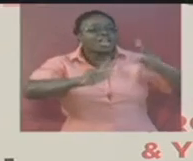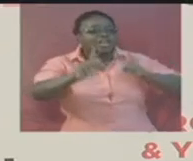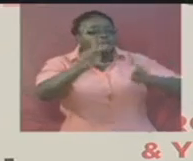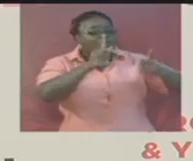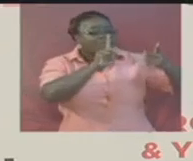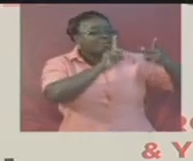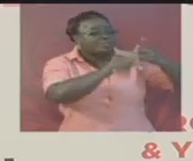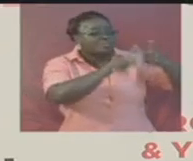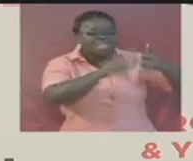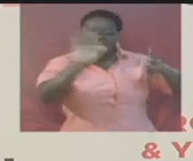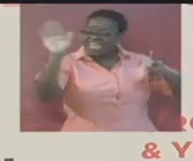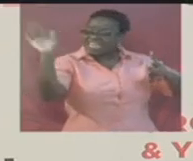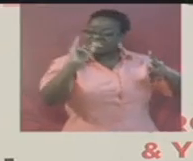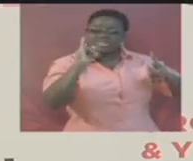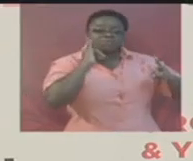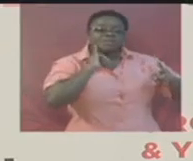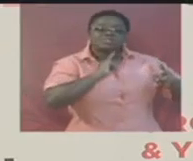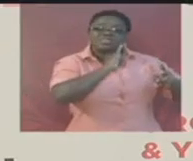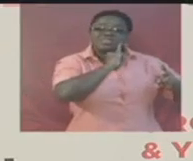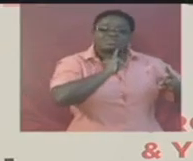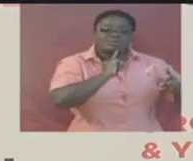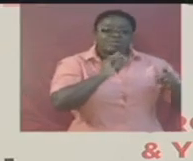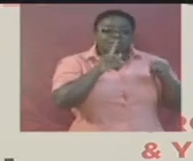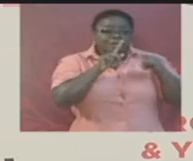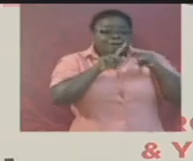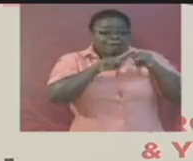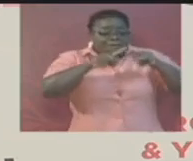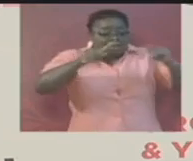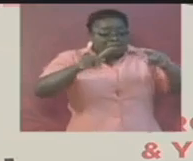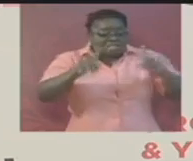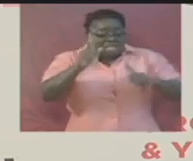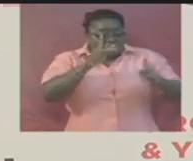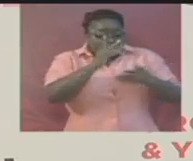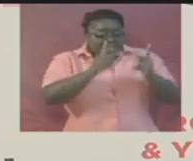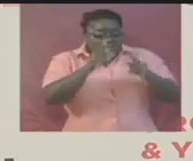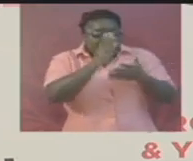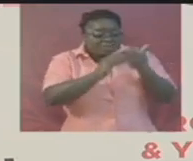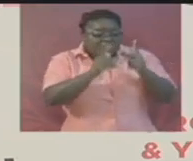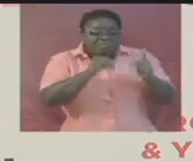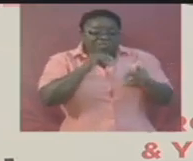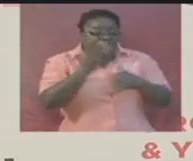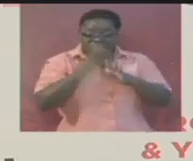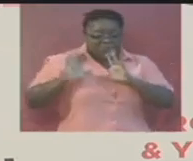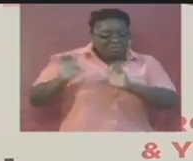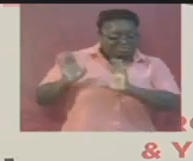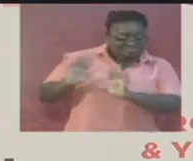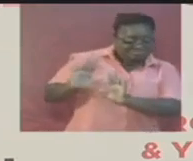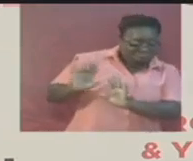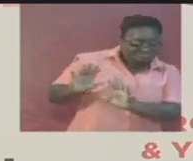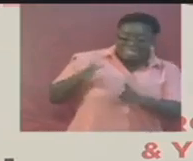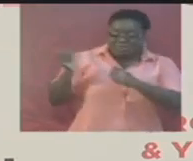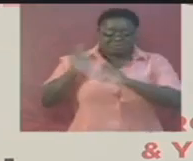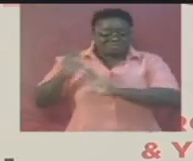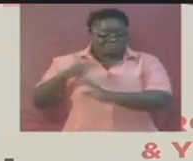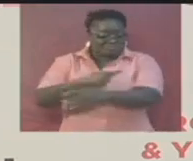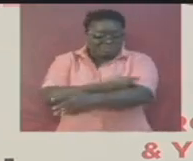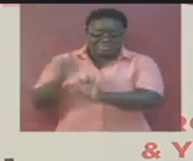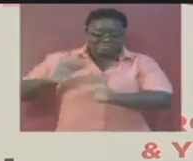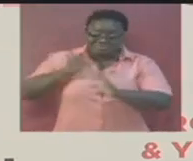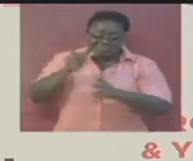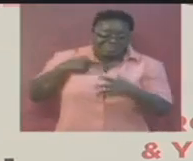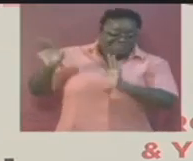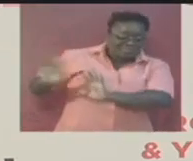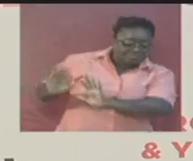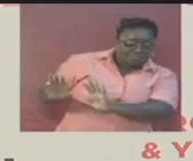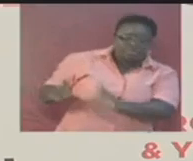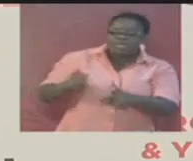plans. If people don't come to the table and take the vaccine, then all the plans fall down. So I think a lot of it is reliant on, and